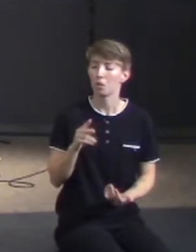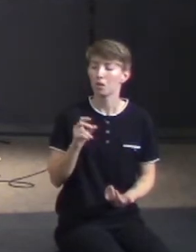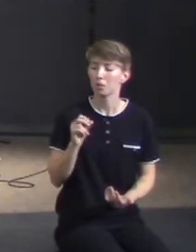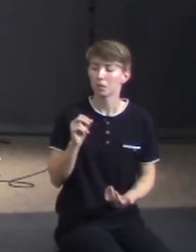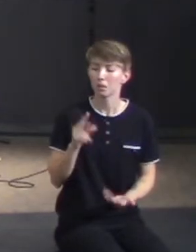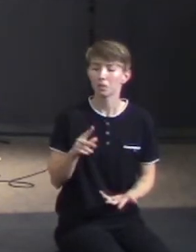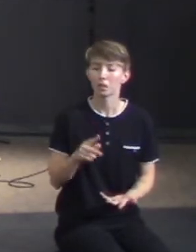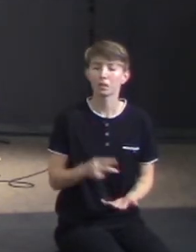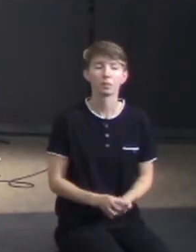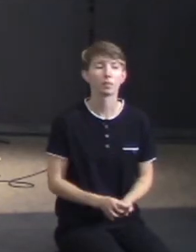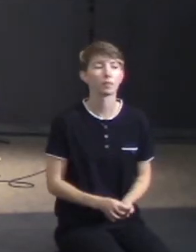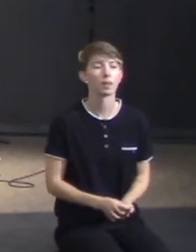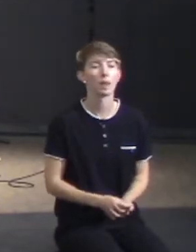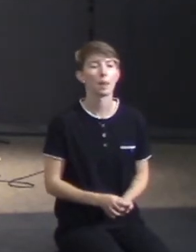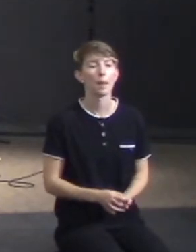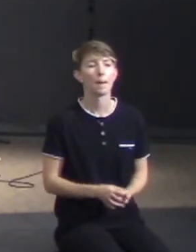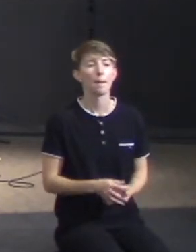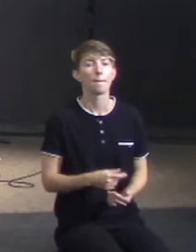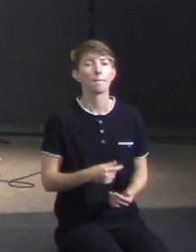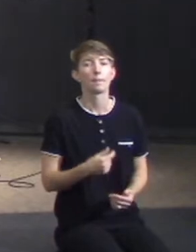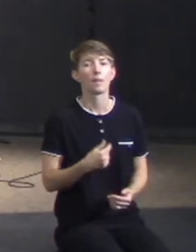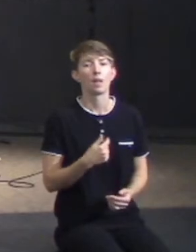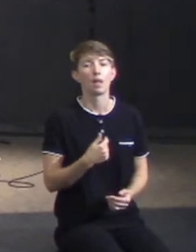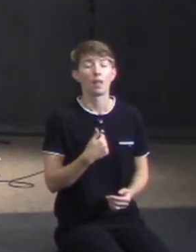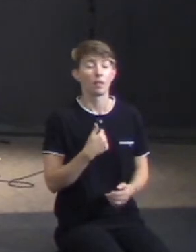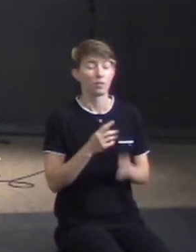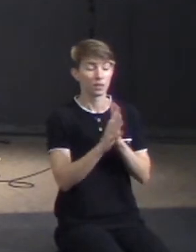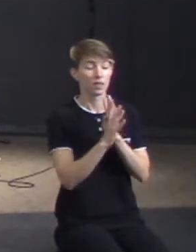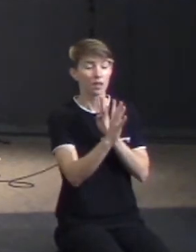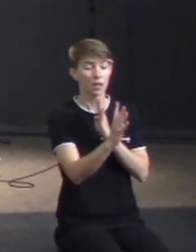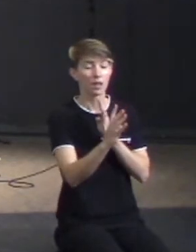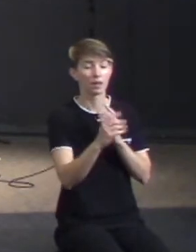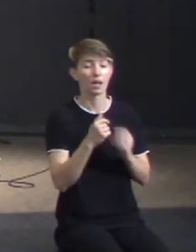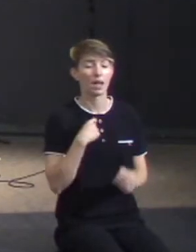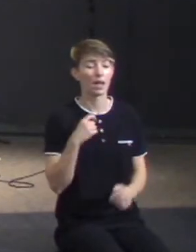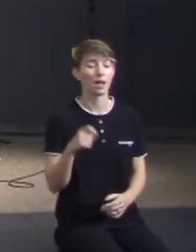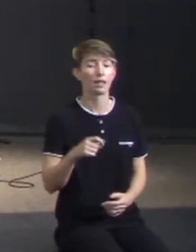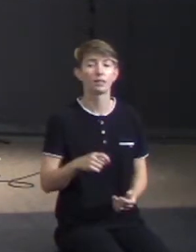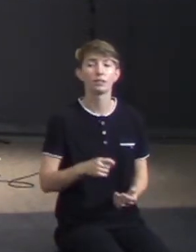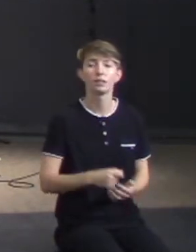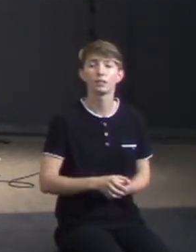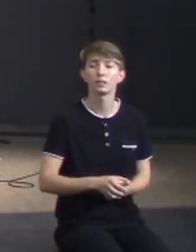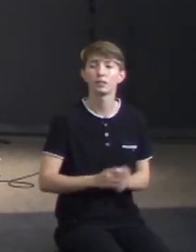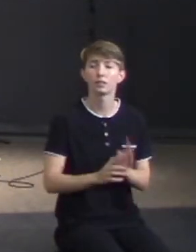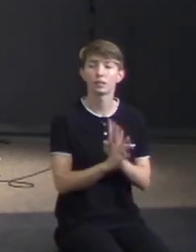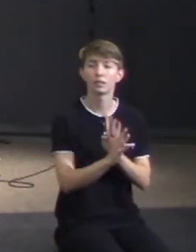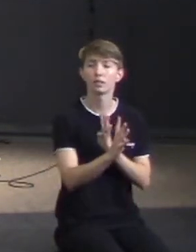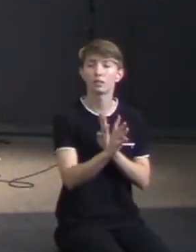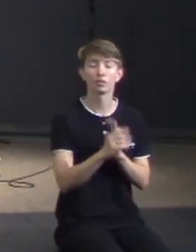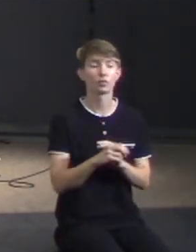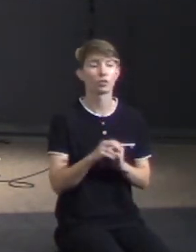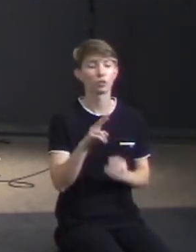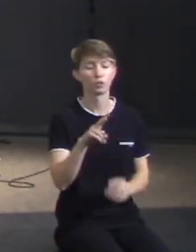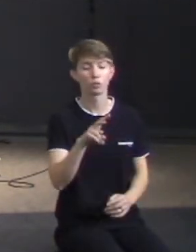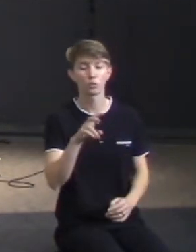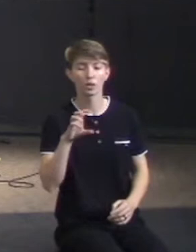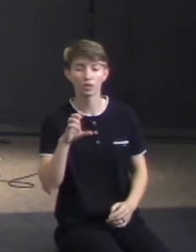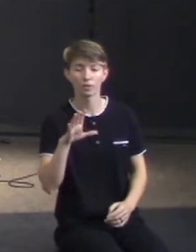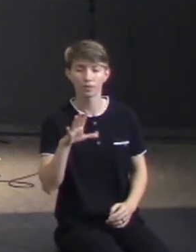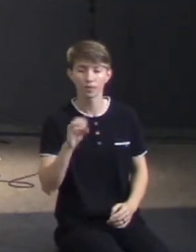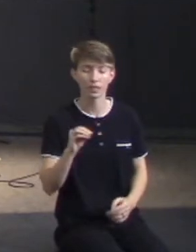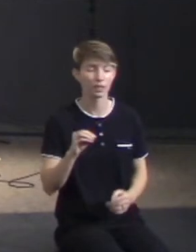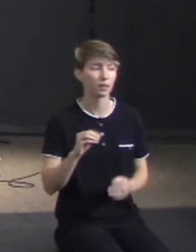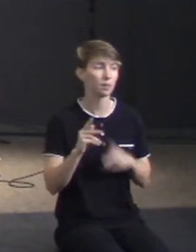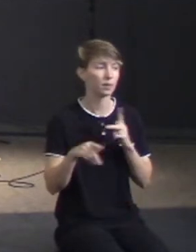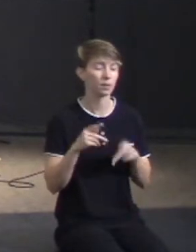was a line. I had to go stand in line, 250 people right off the street, coming into this line, and there I was